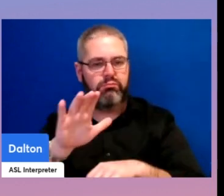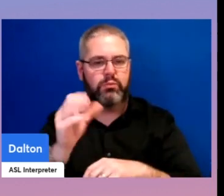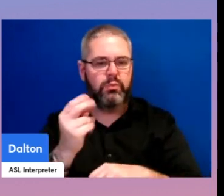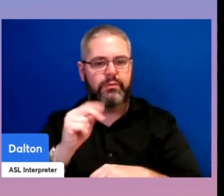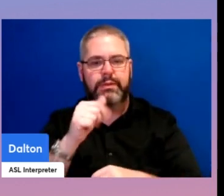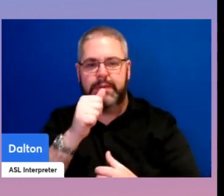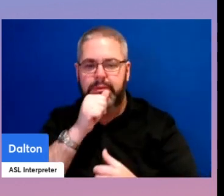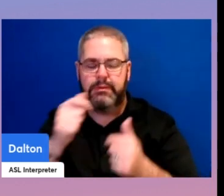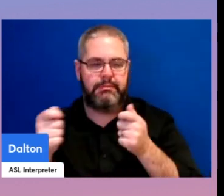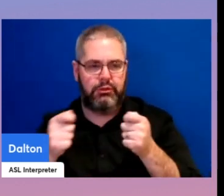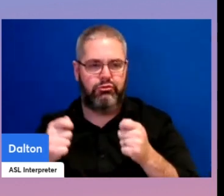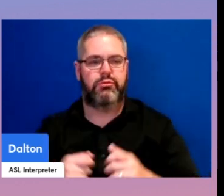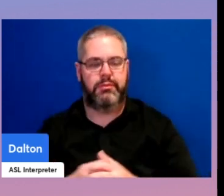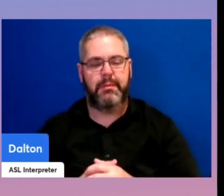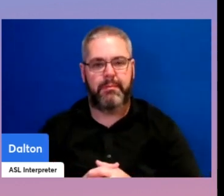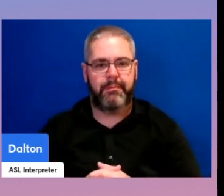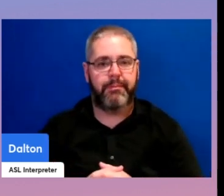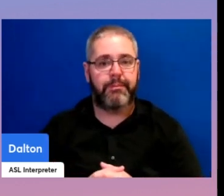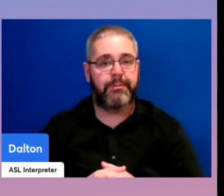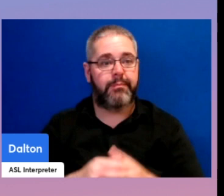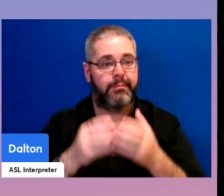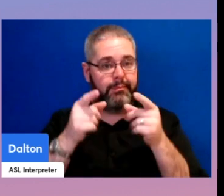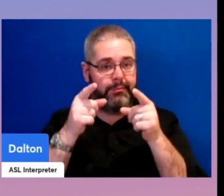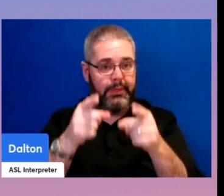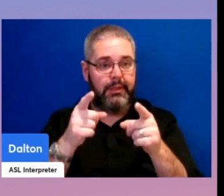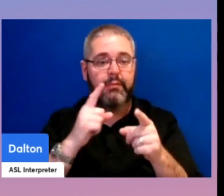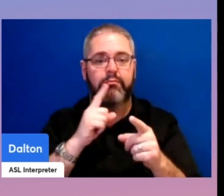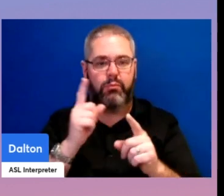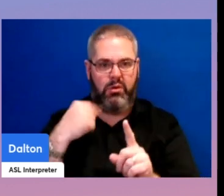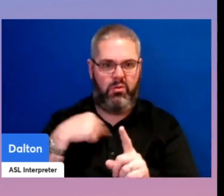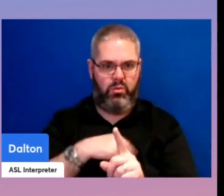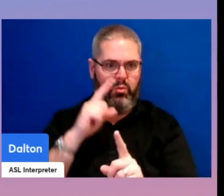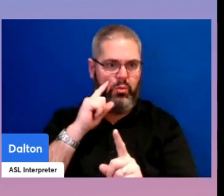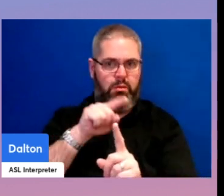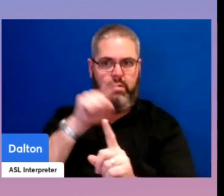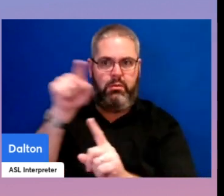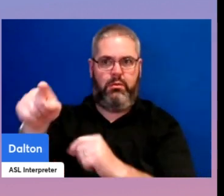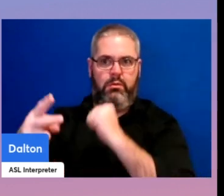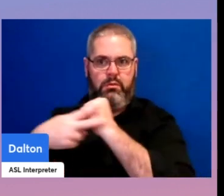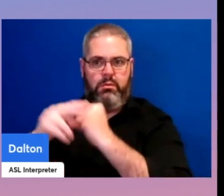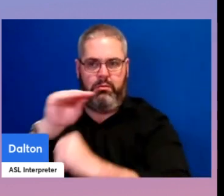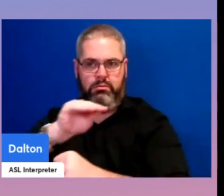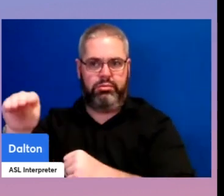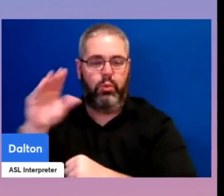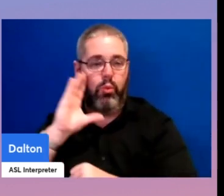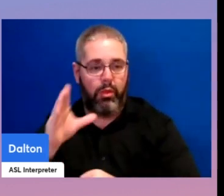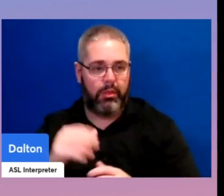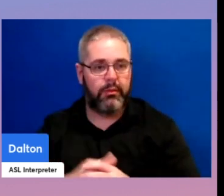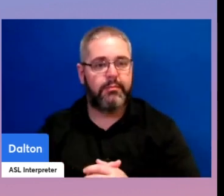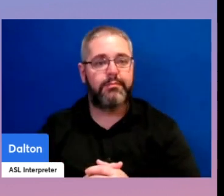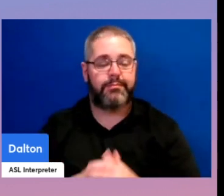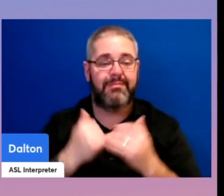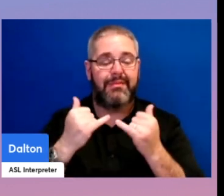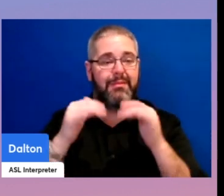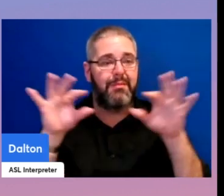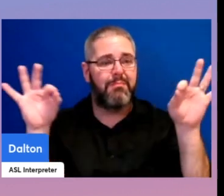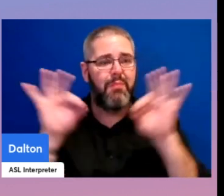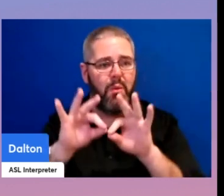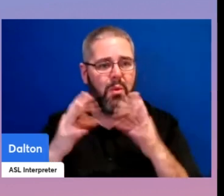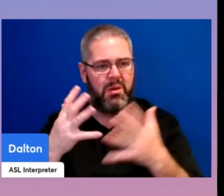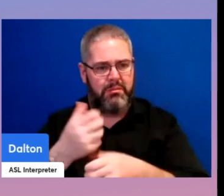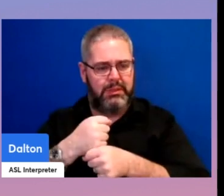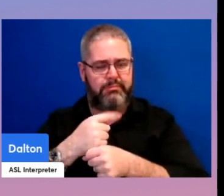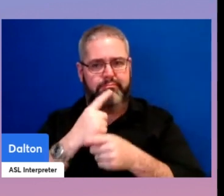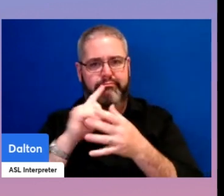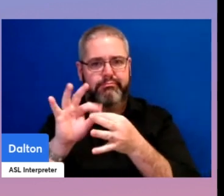Manager. So this provisions our destination. Now, most importantly, we have to create an association which